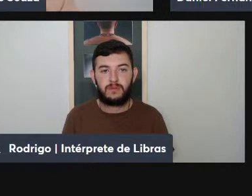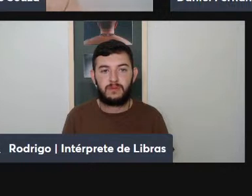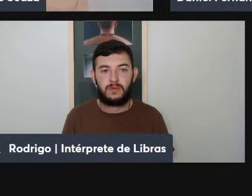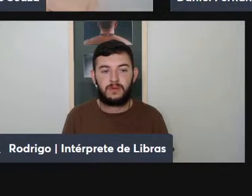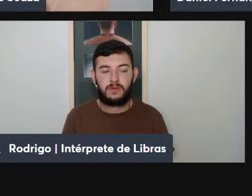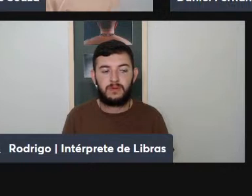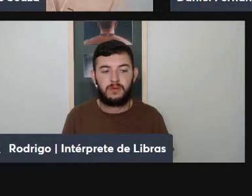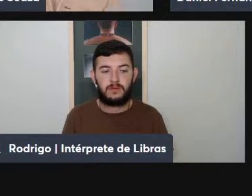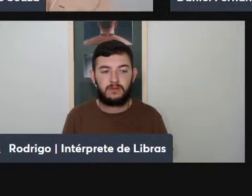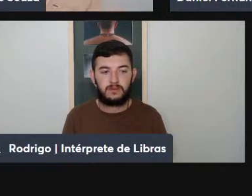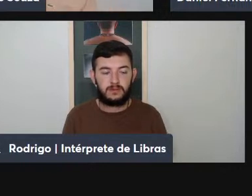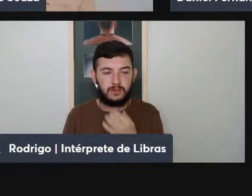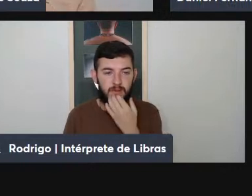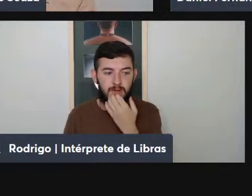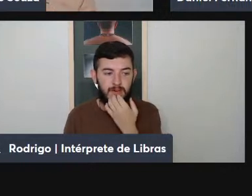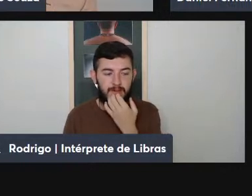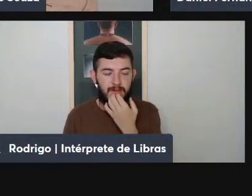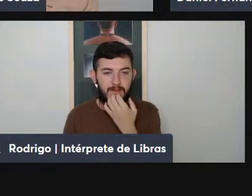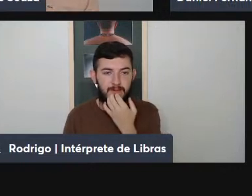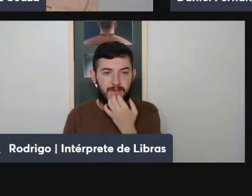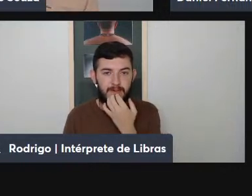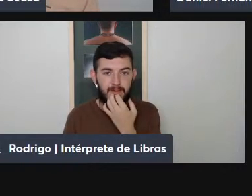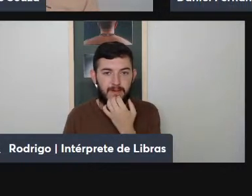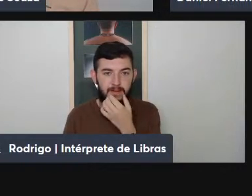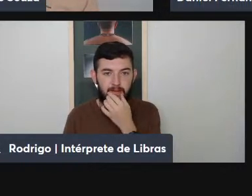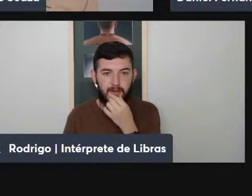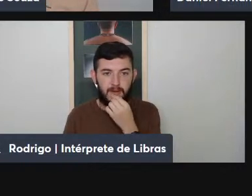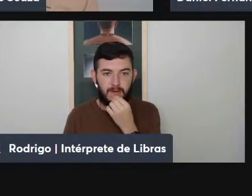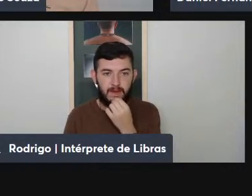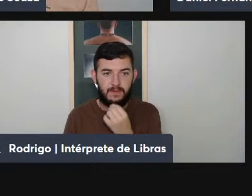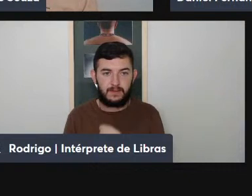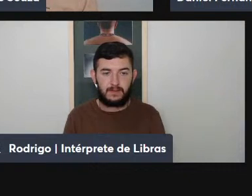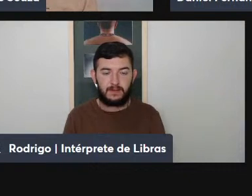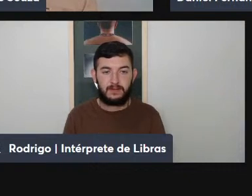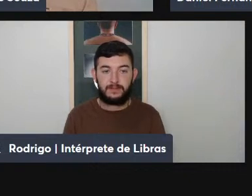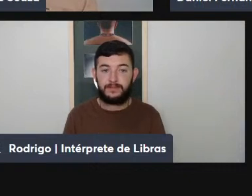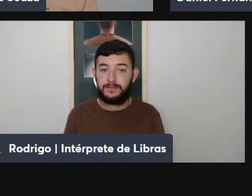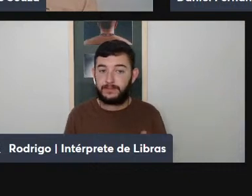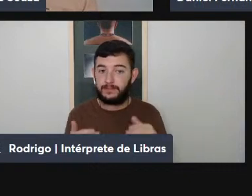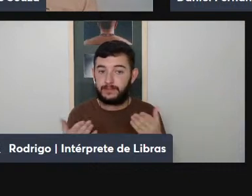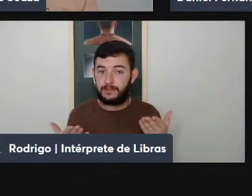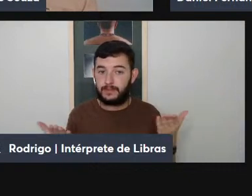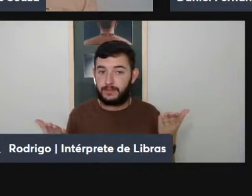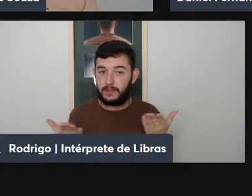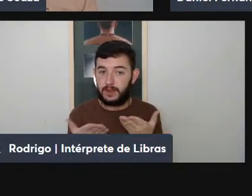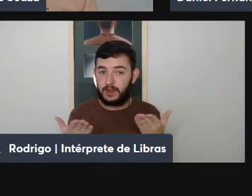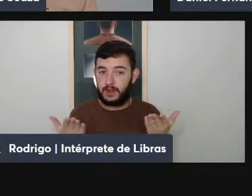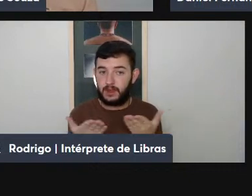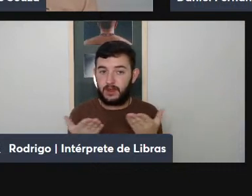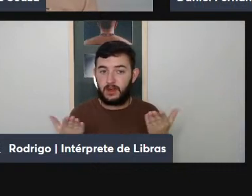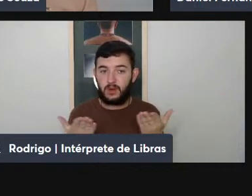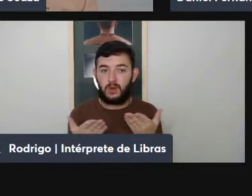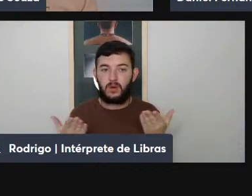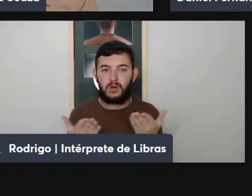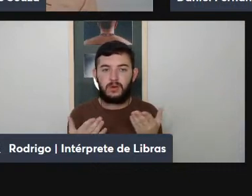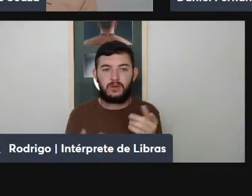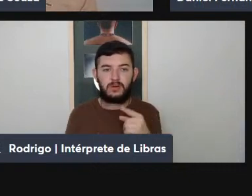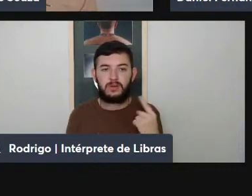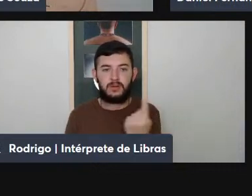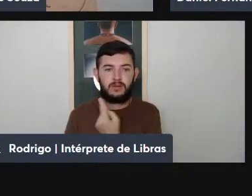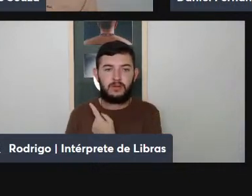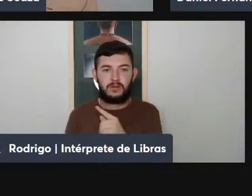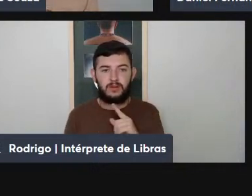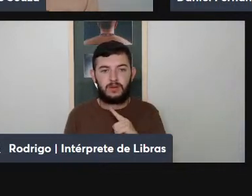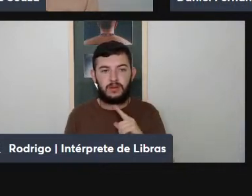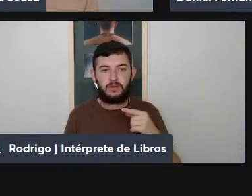inequality, inclusion and exclusion. Então agora há ao menos muito mais debate